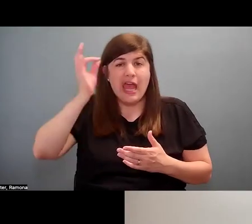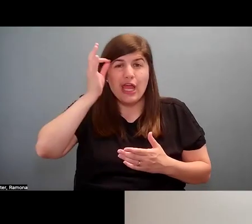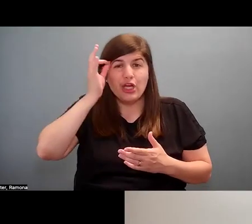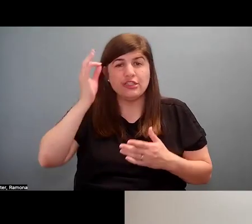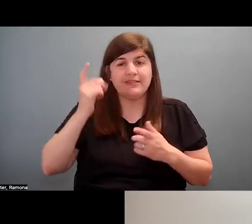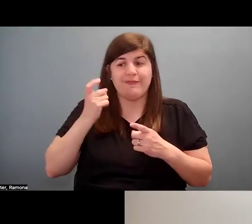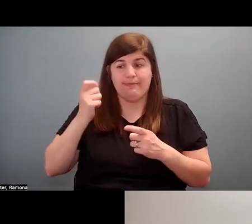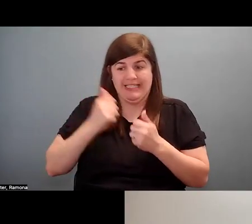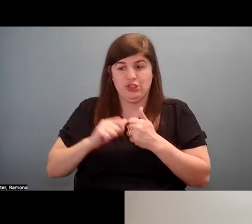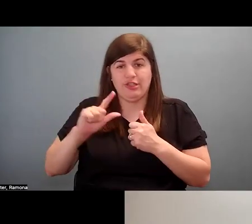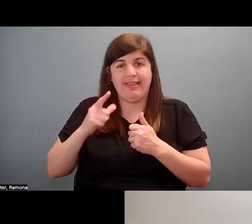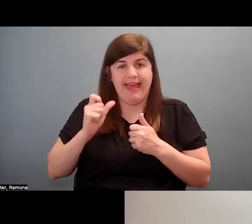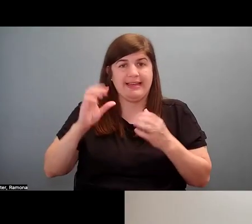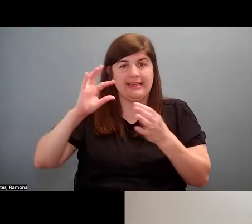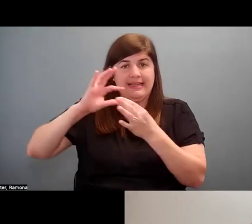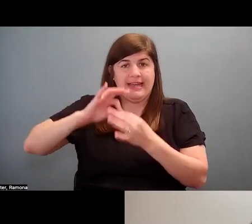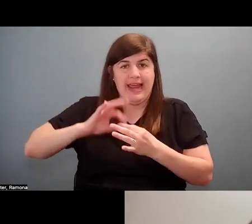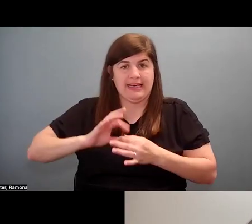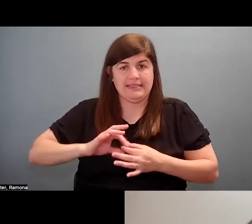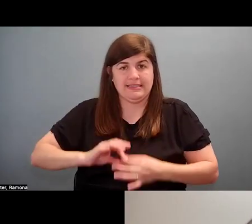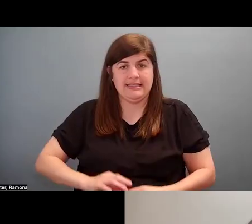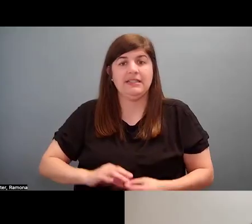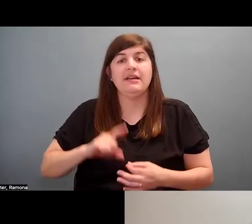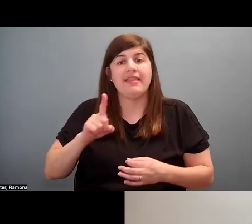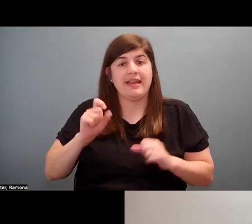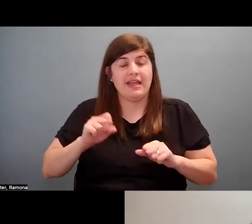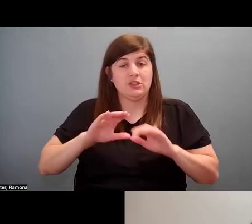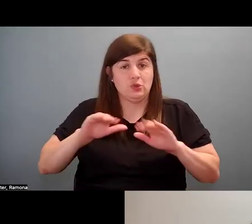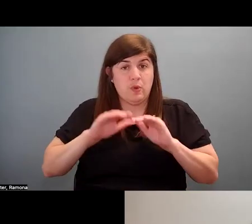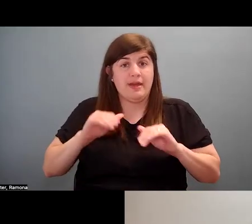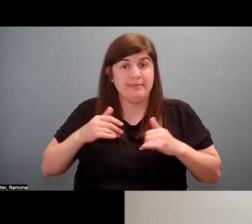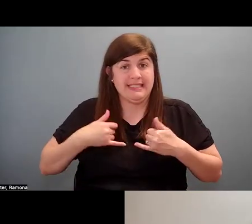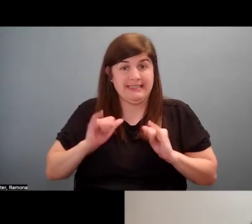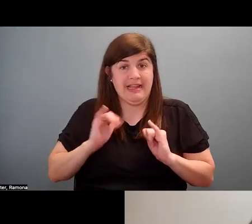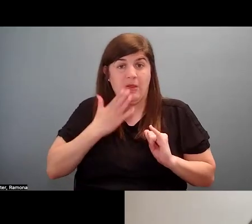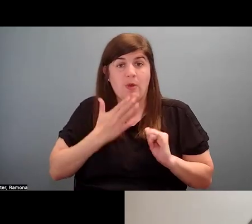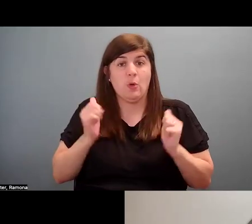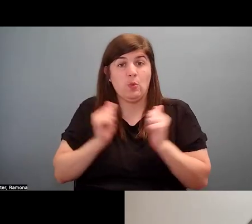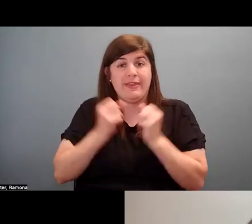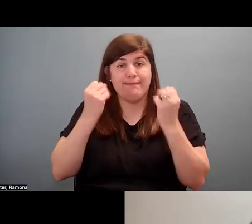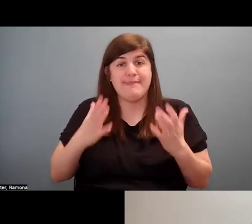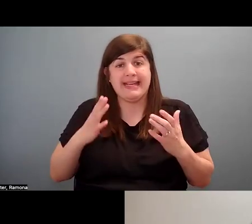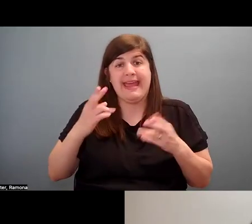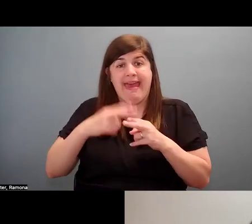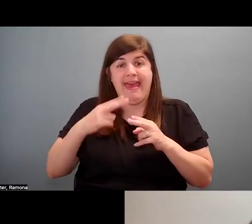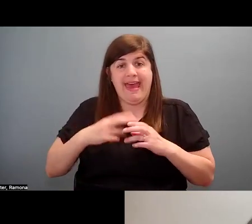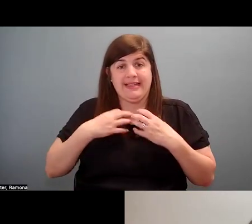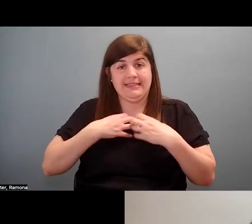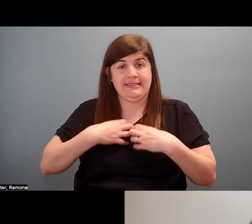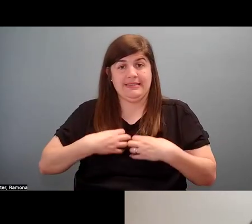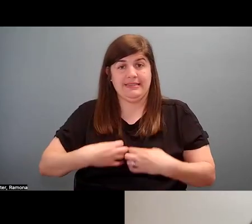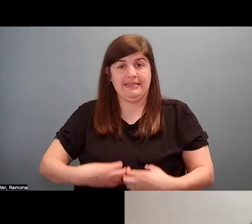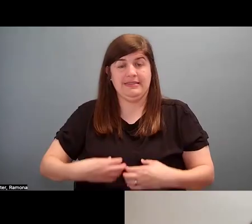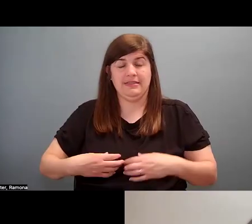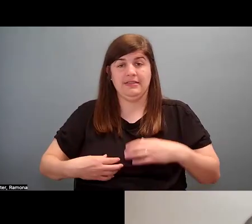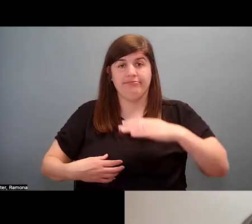that connect to each egg. So they can actually swim pretty well still with a lot of eggs under them. And depending on the